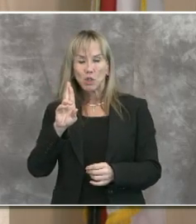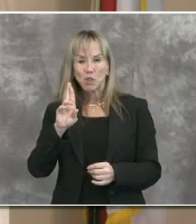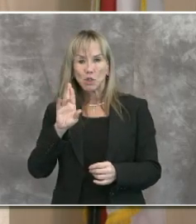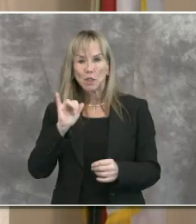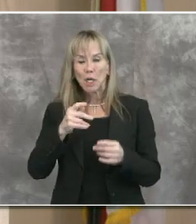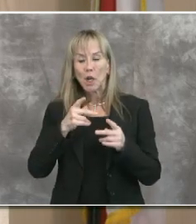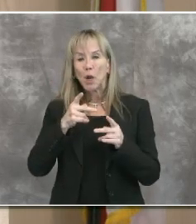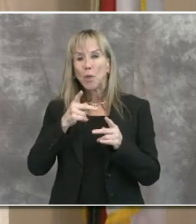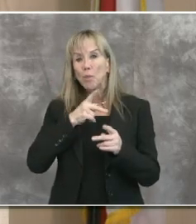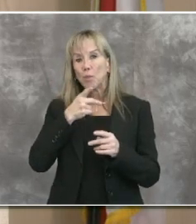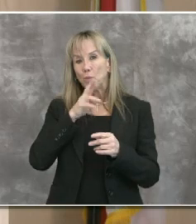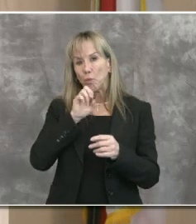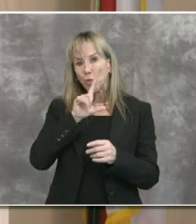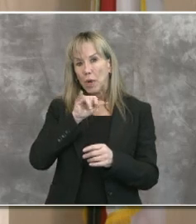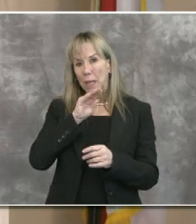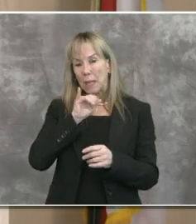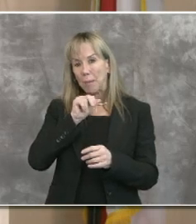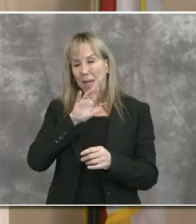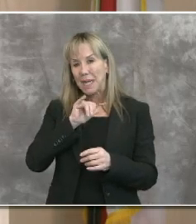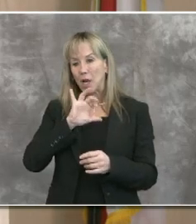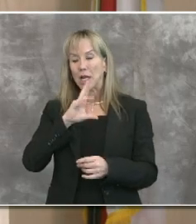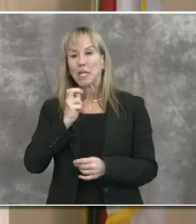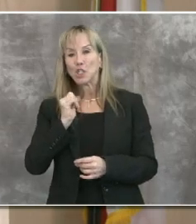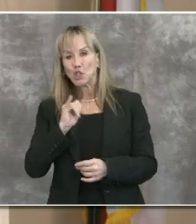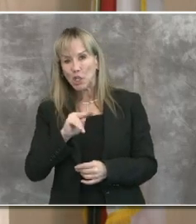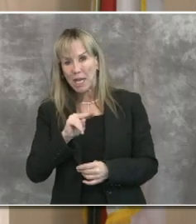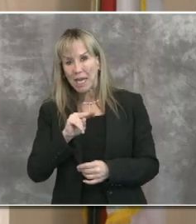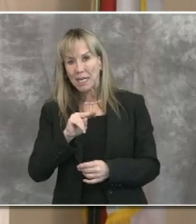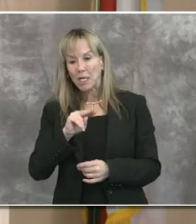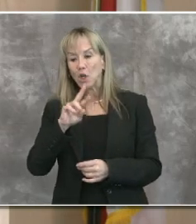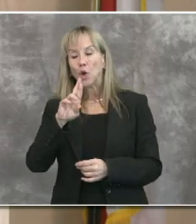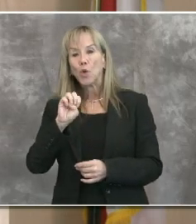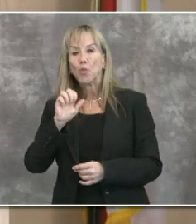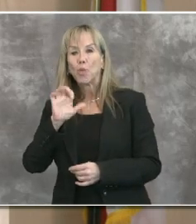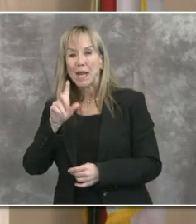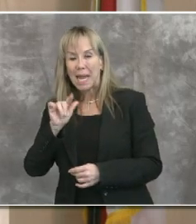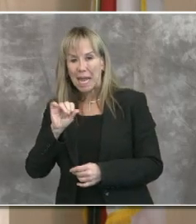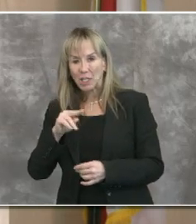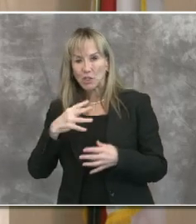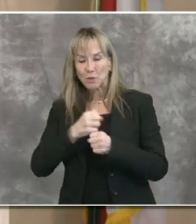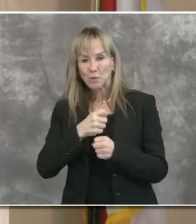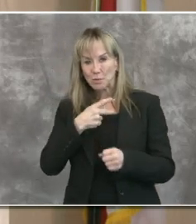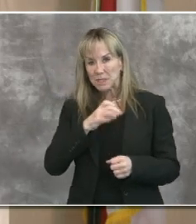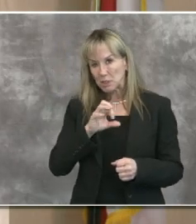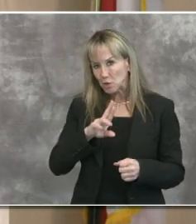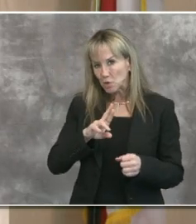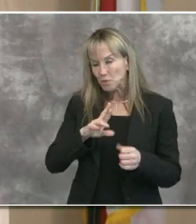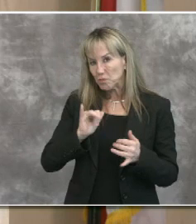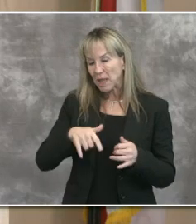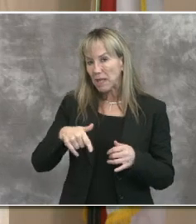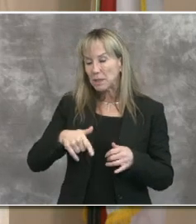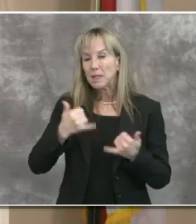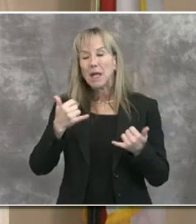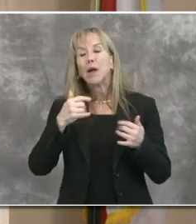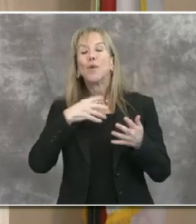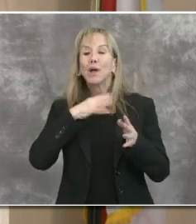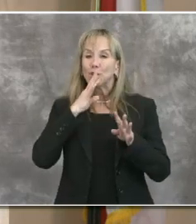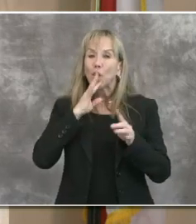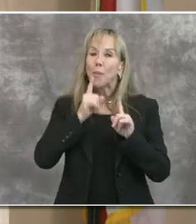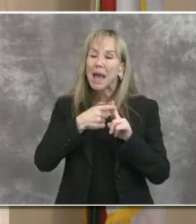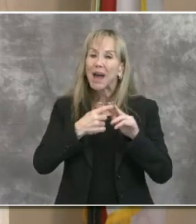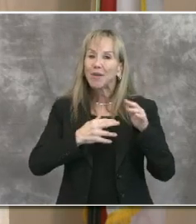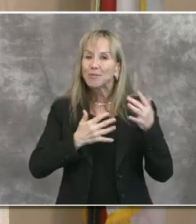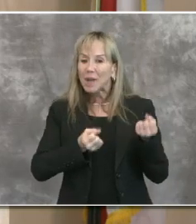chain reaction testing. That is the capacity I've already shared with you. I know we were focusing on capacity,